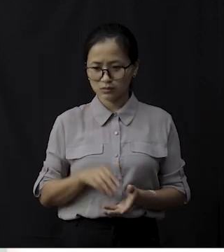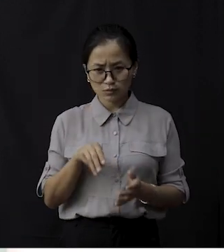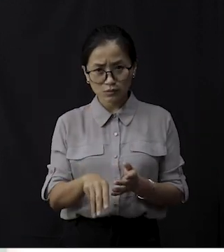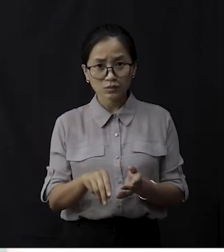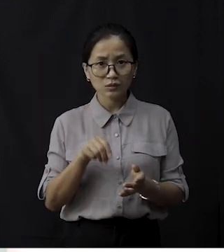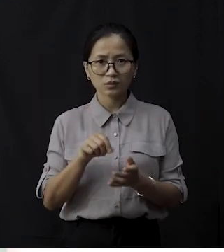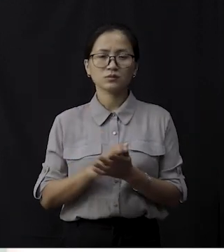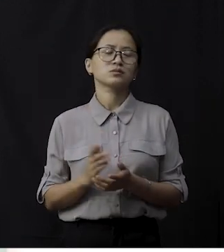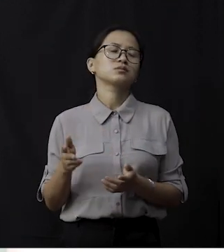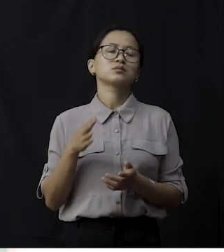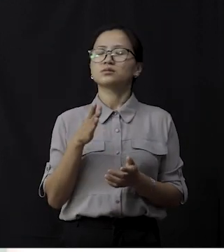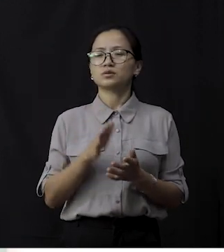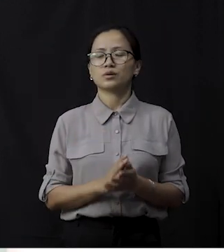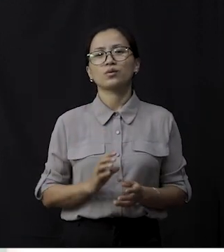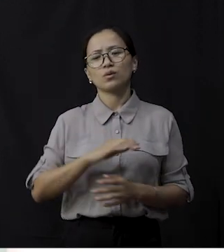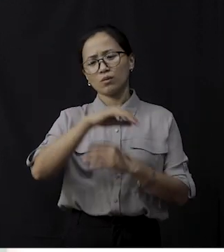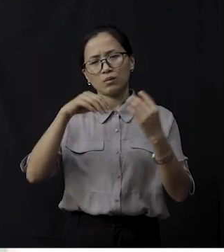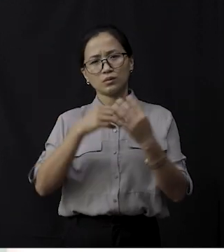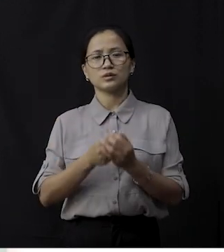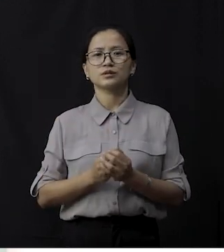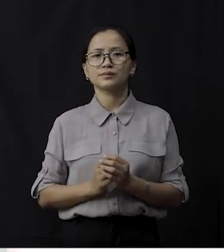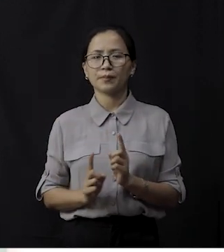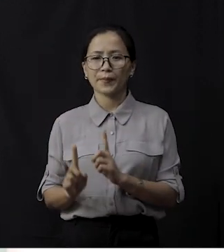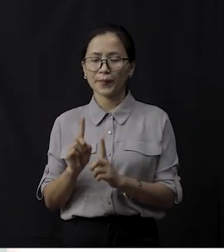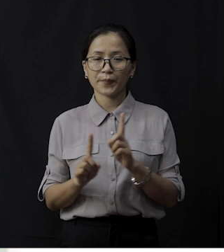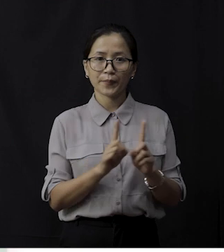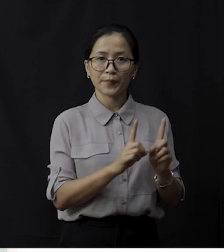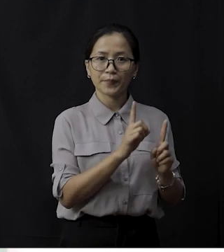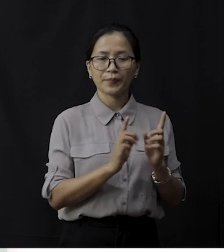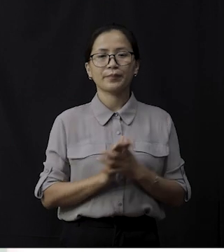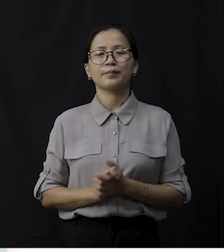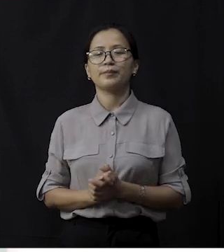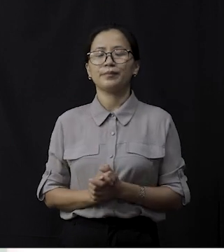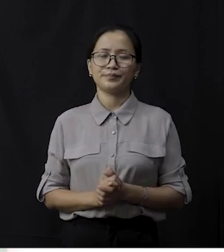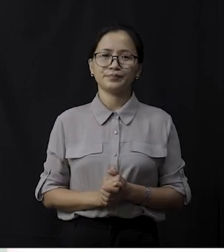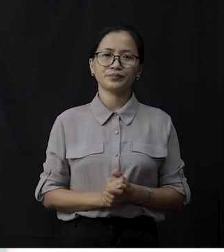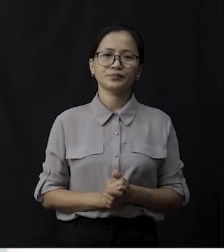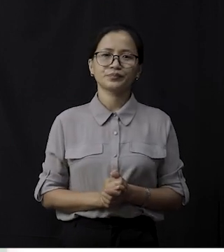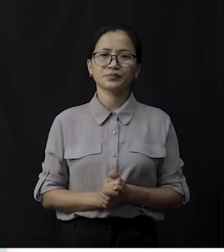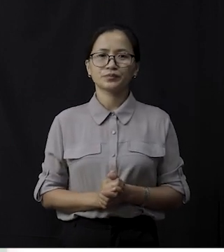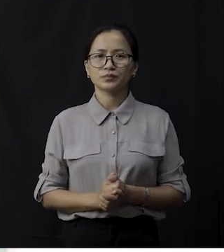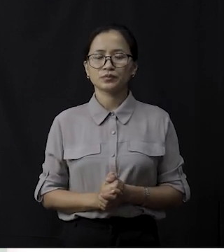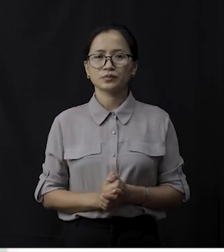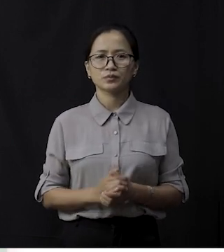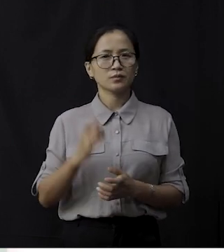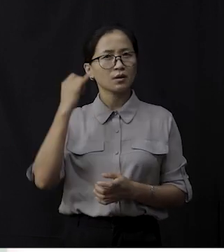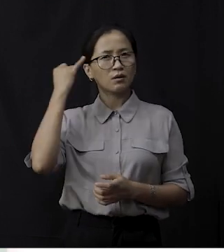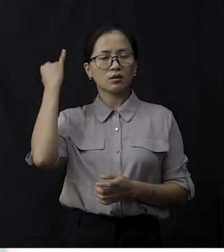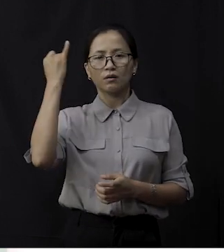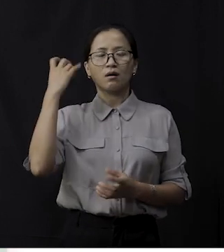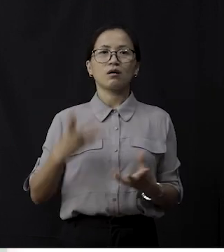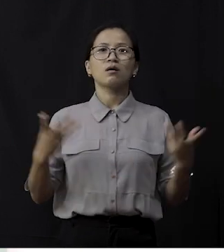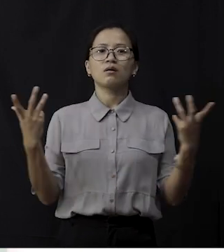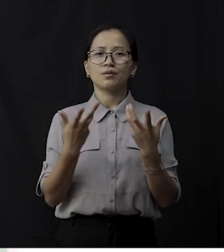soil, no. You get all this yummy goodies from the plants. See, just imagine how